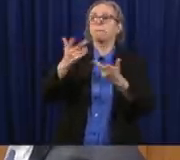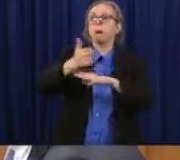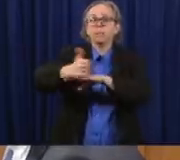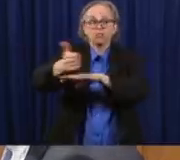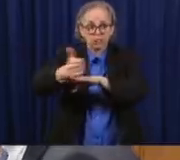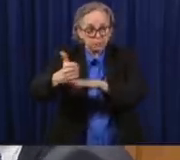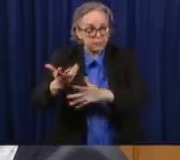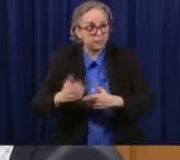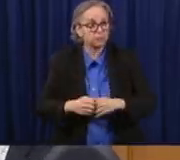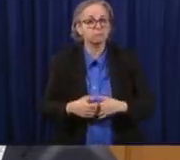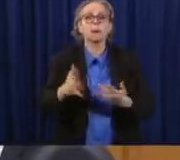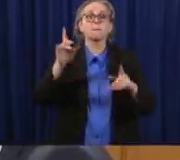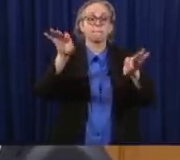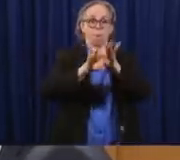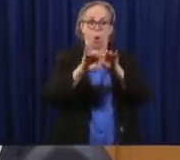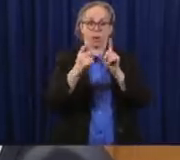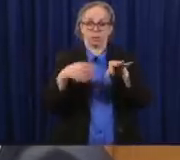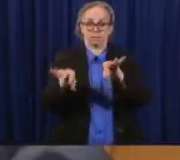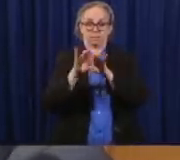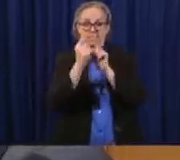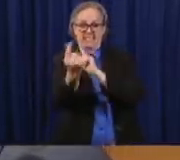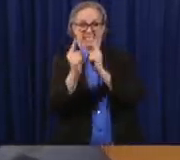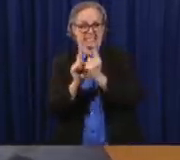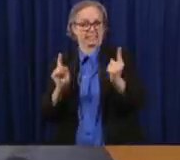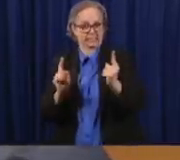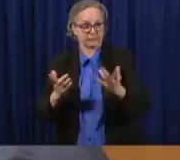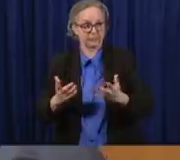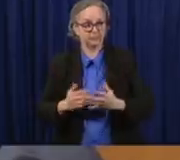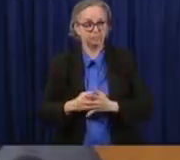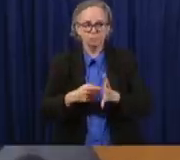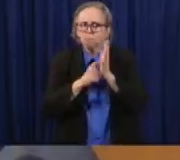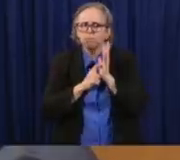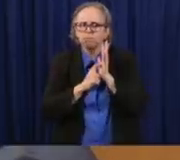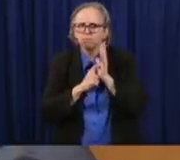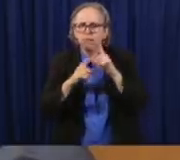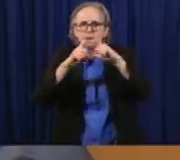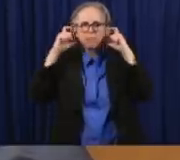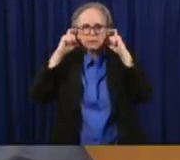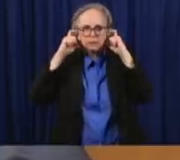of that. Mandatory masks. Communicate